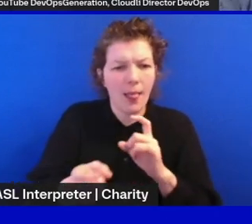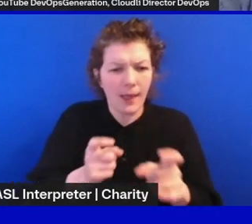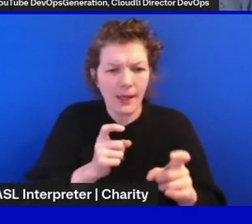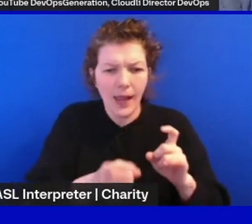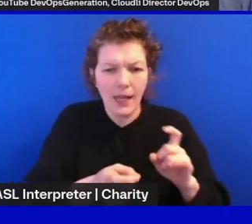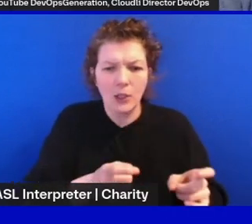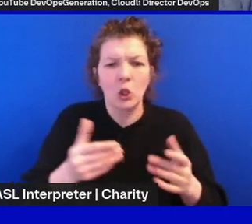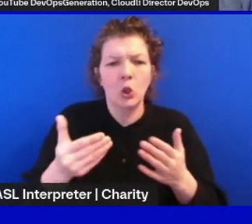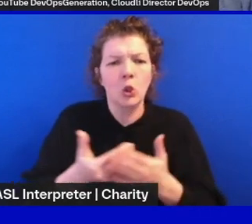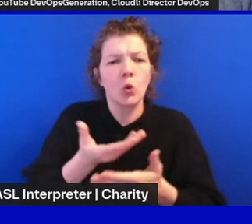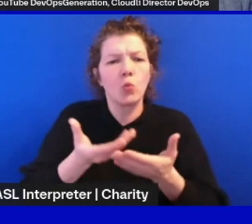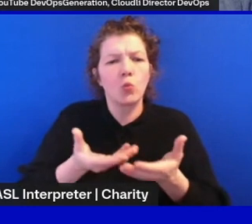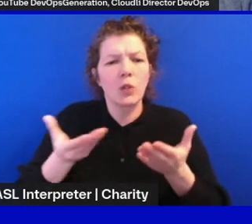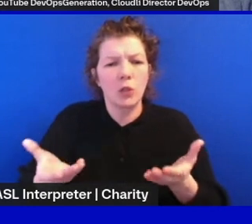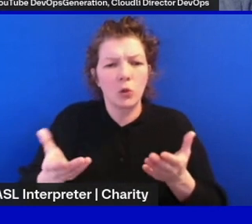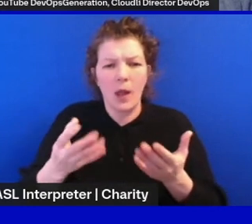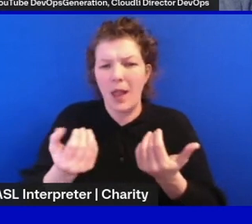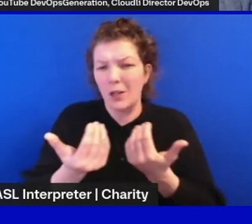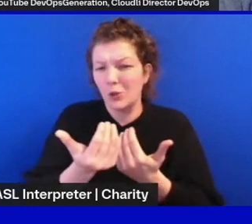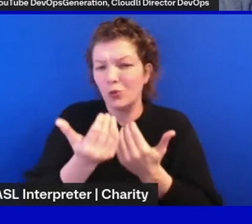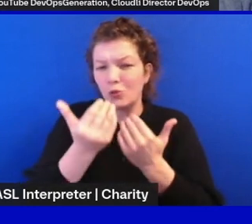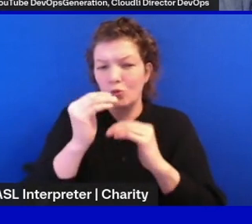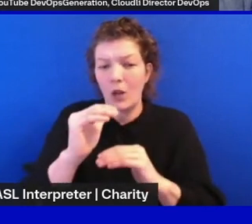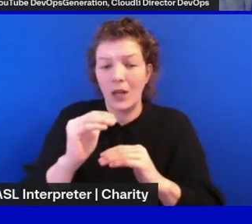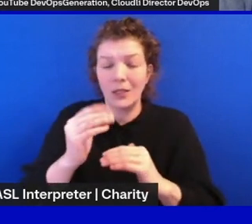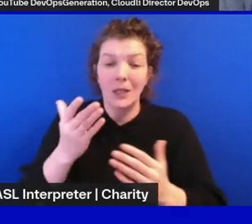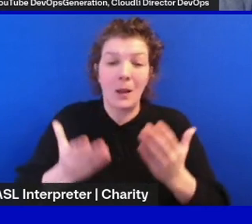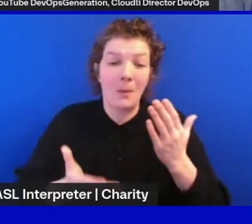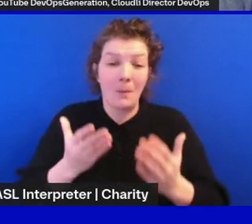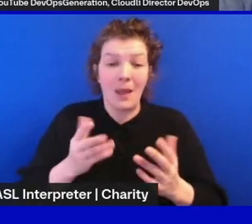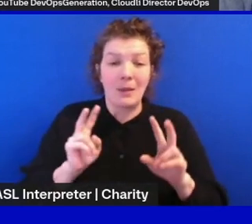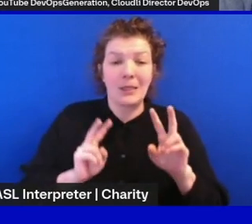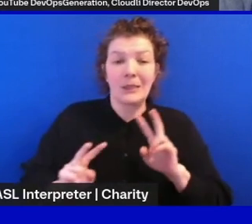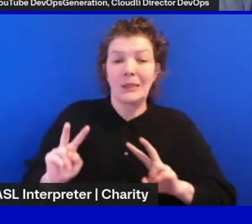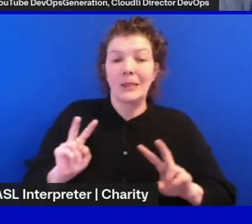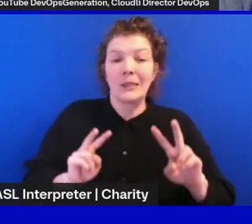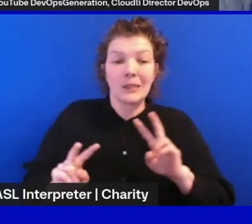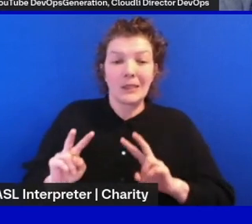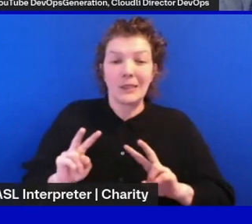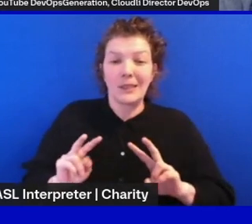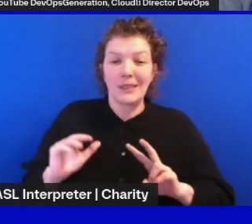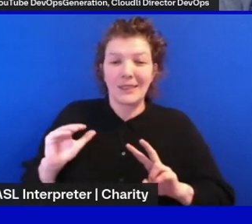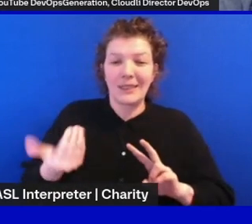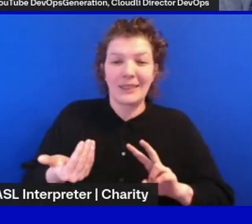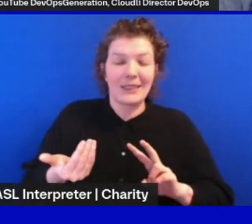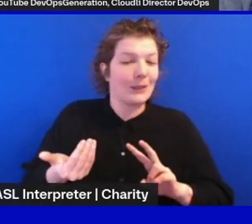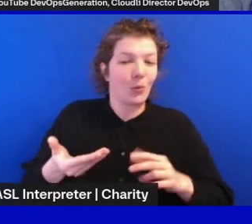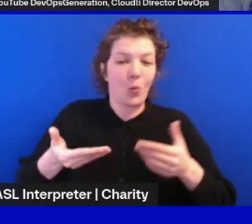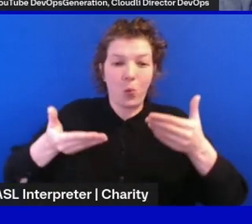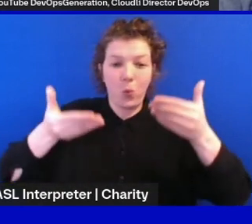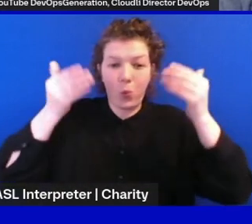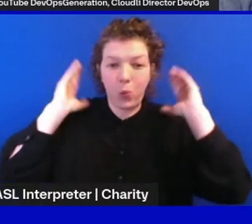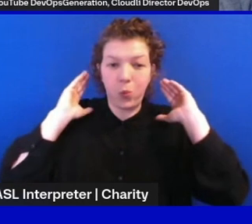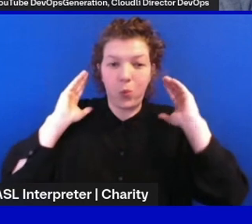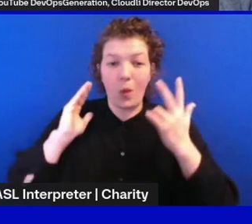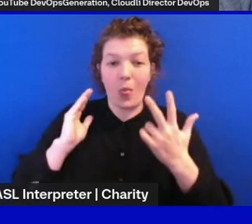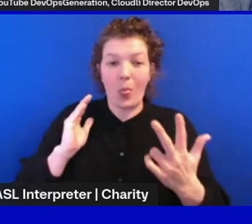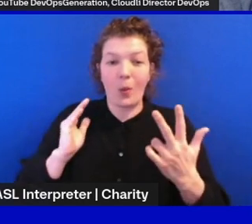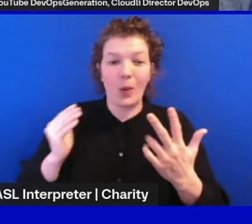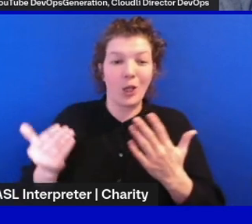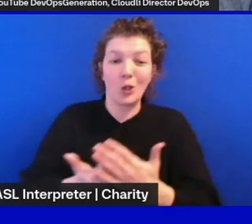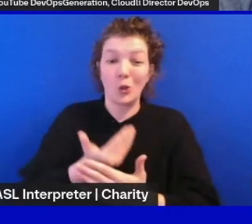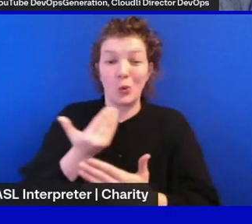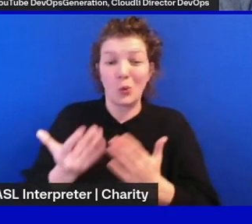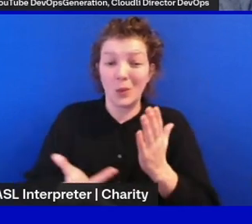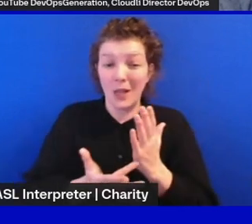constraints. It might seem as scary at first when looking at this drawing, as you now potentially have 3 new technologies to manage: Nomad,